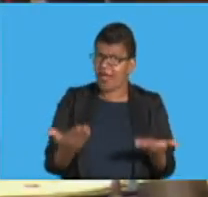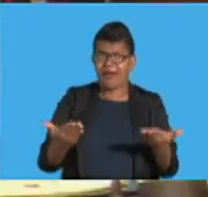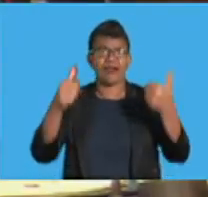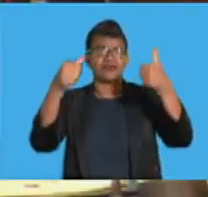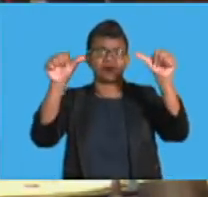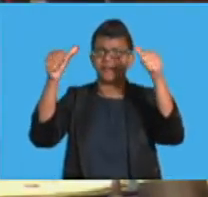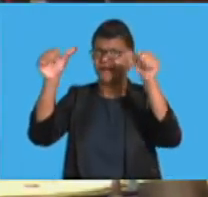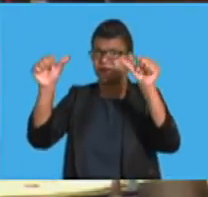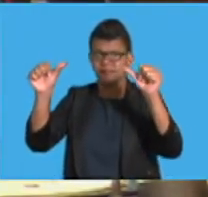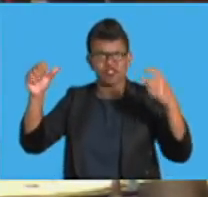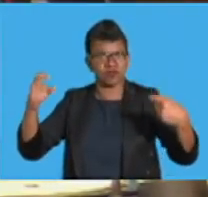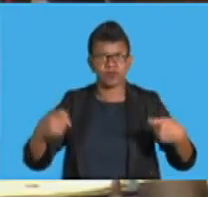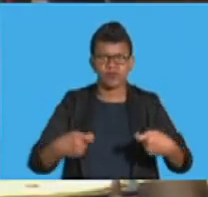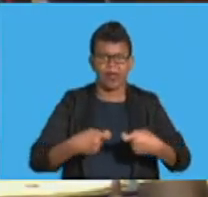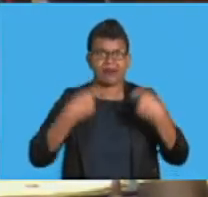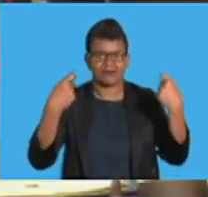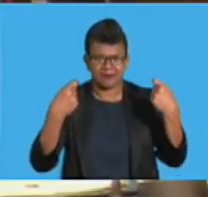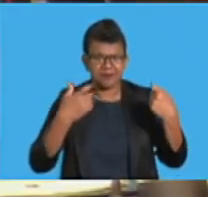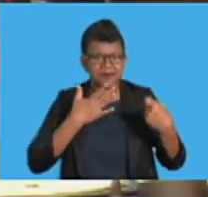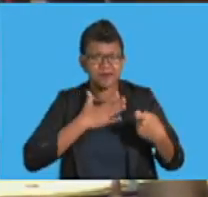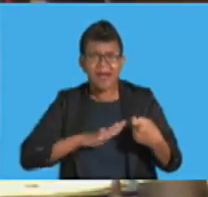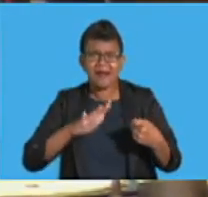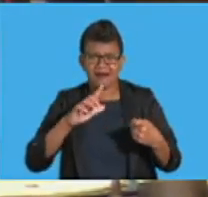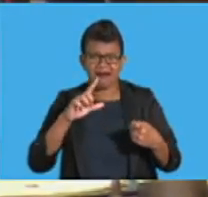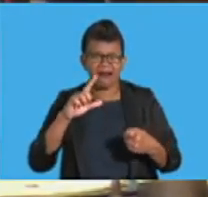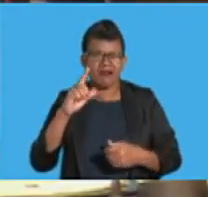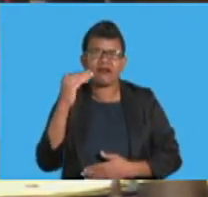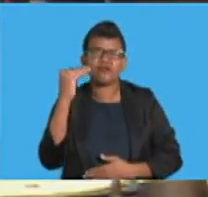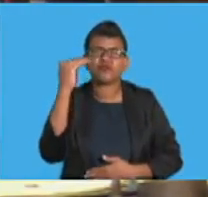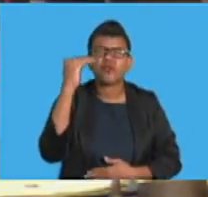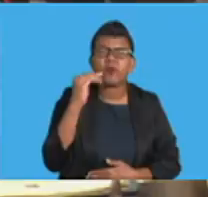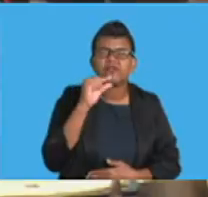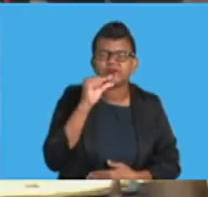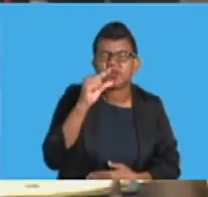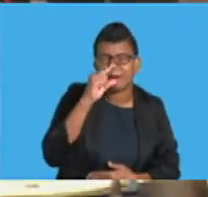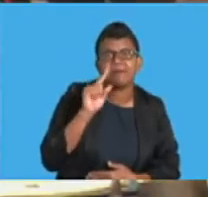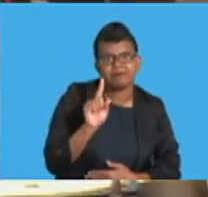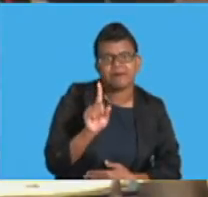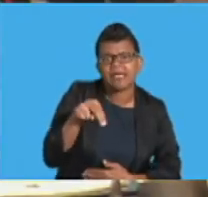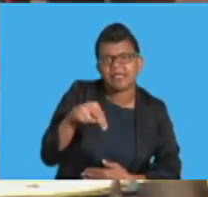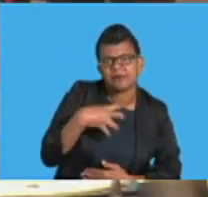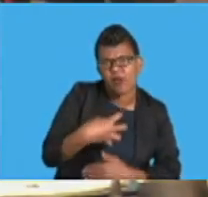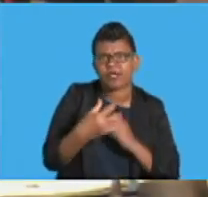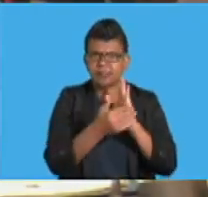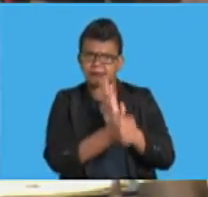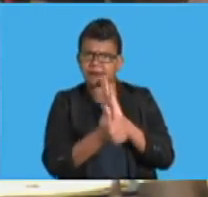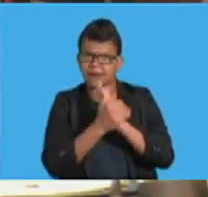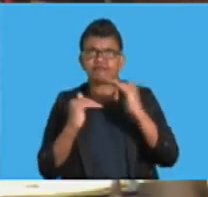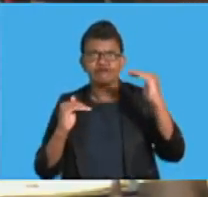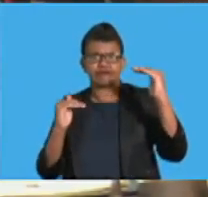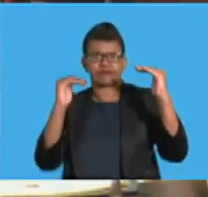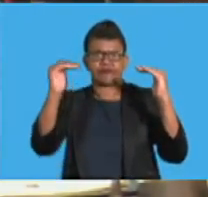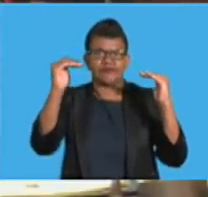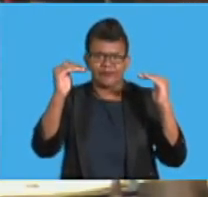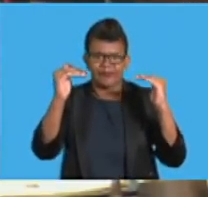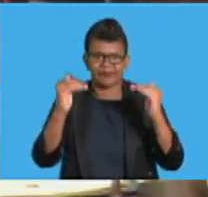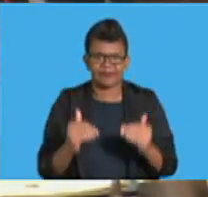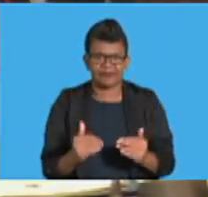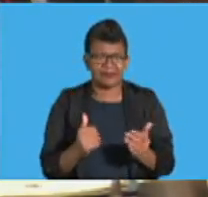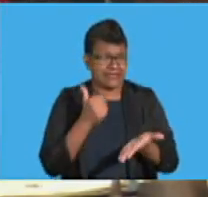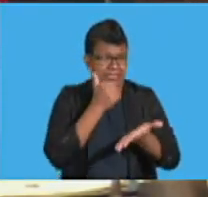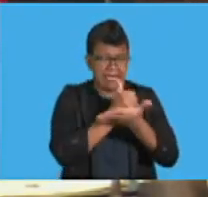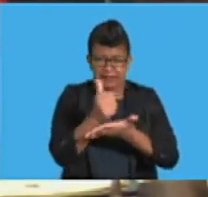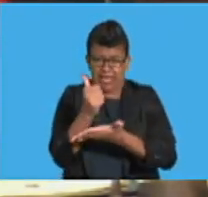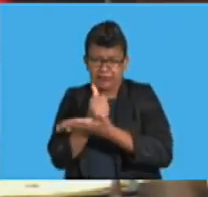necessary to meet the development goals of this nation. Madam Speaker, it is imperative that the exercise is not just a numbers game, but